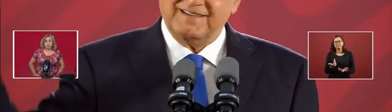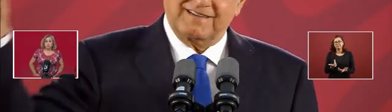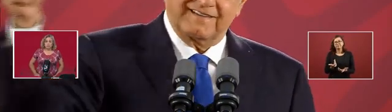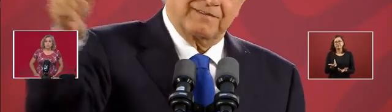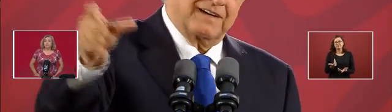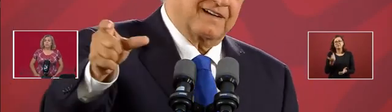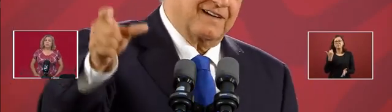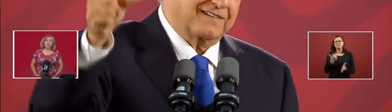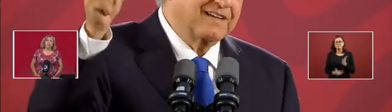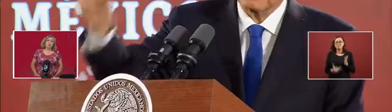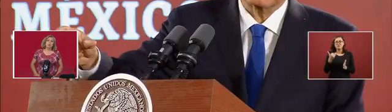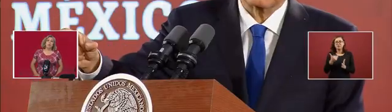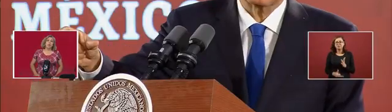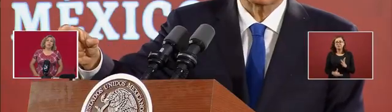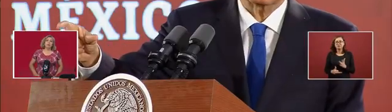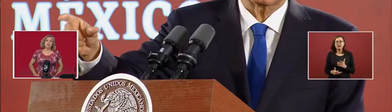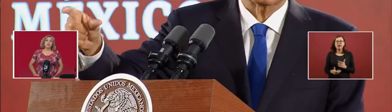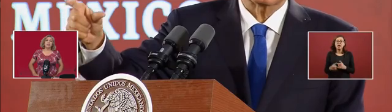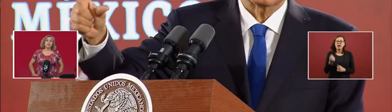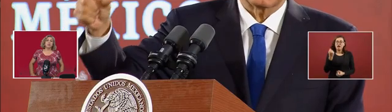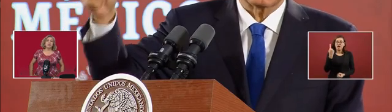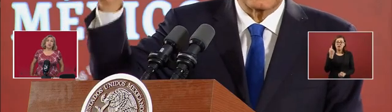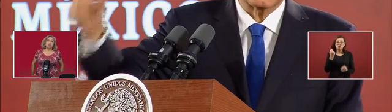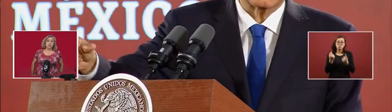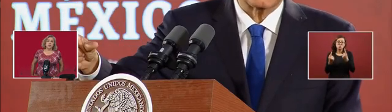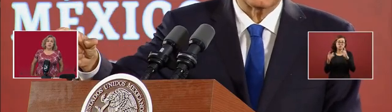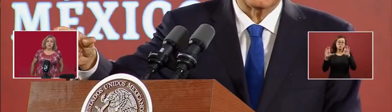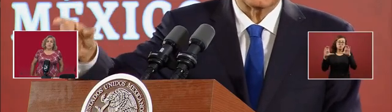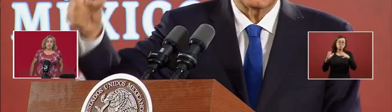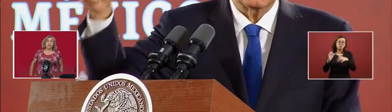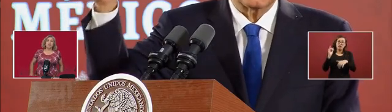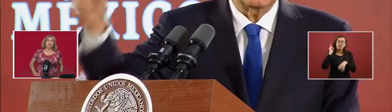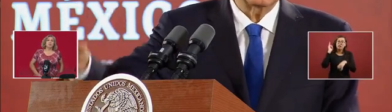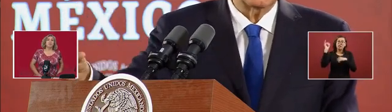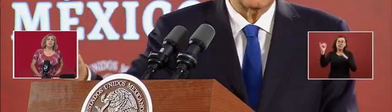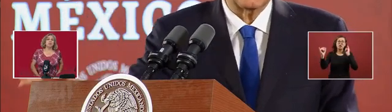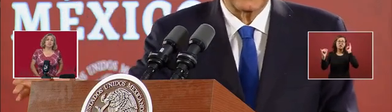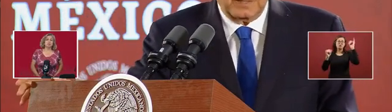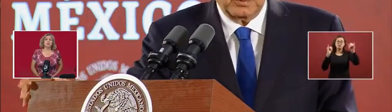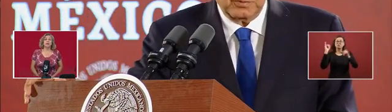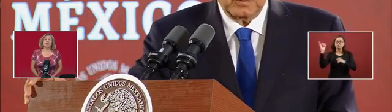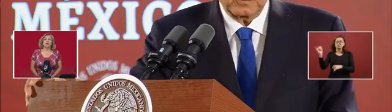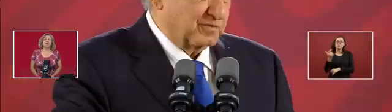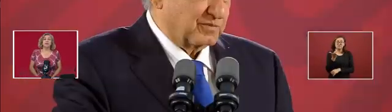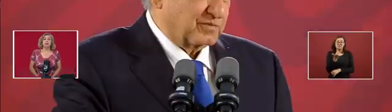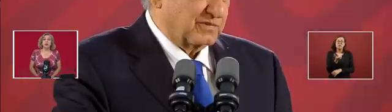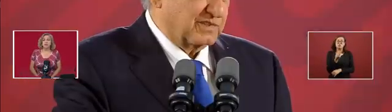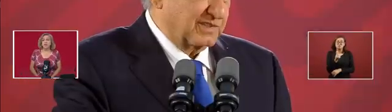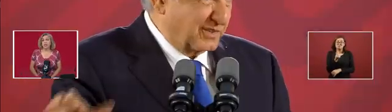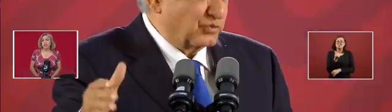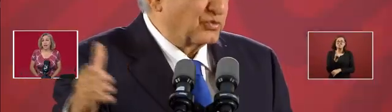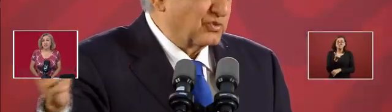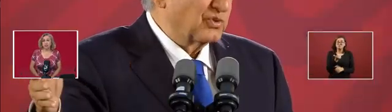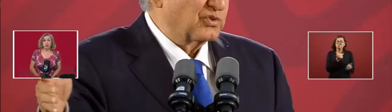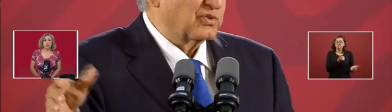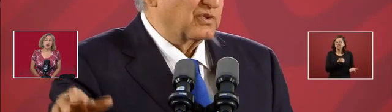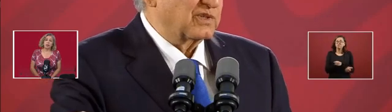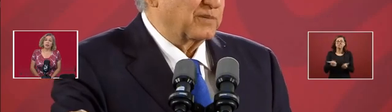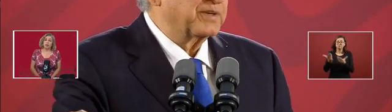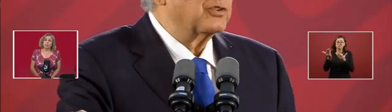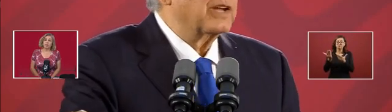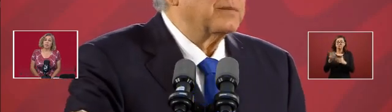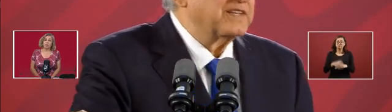And they had already told me in one of the conferences that they were not paying the teachers